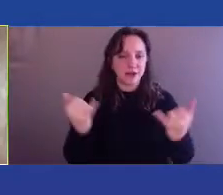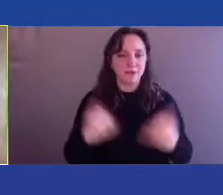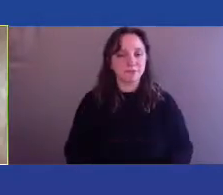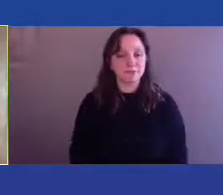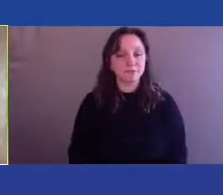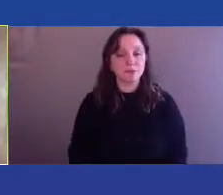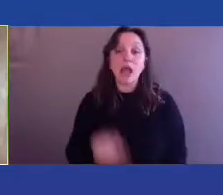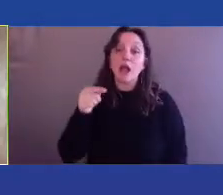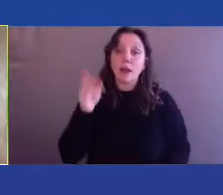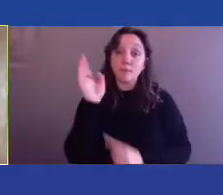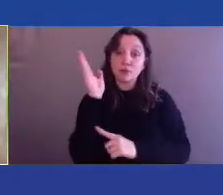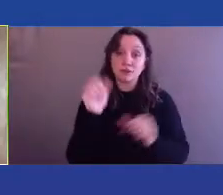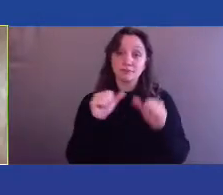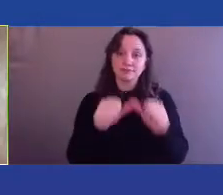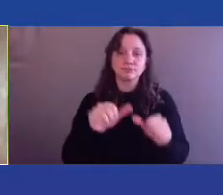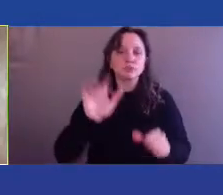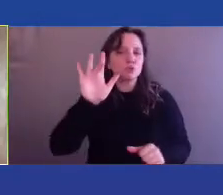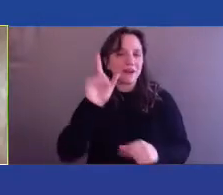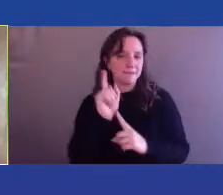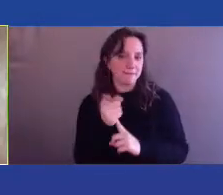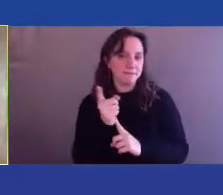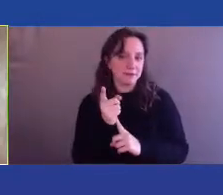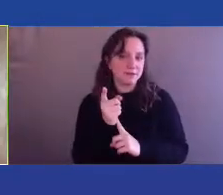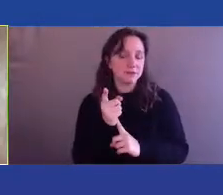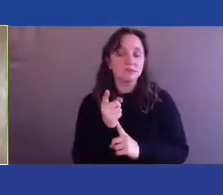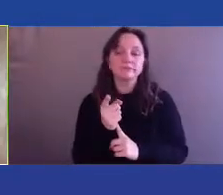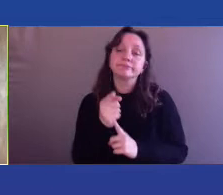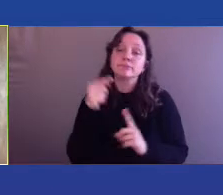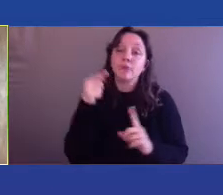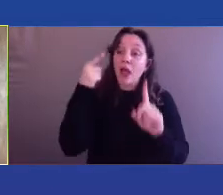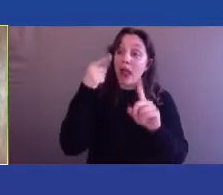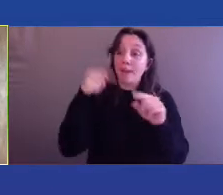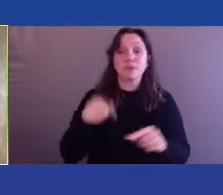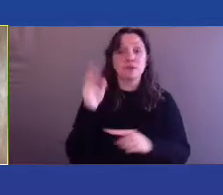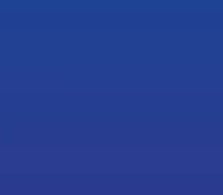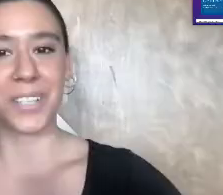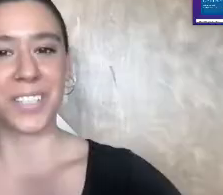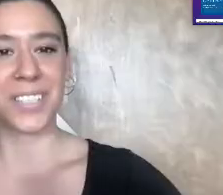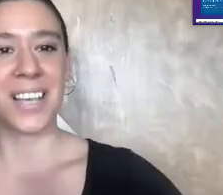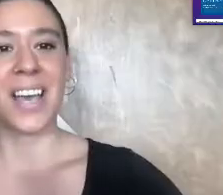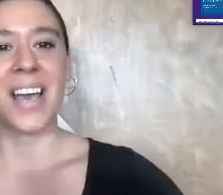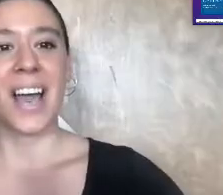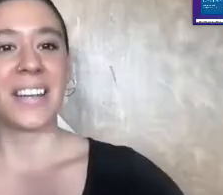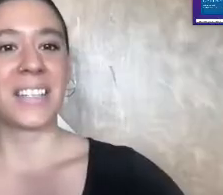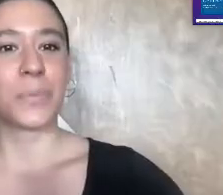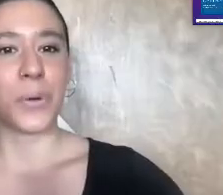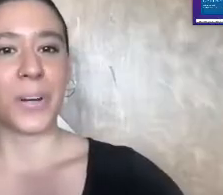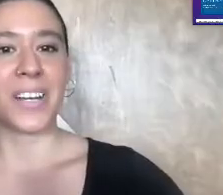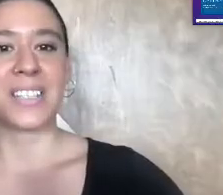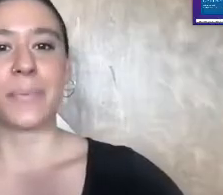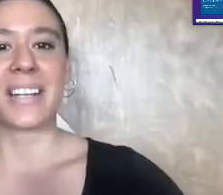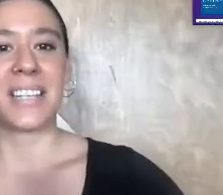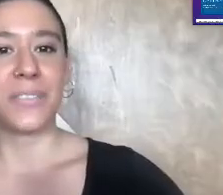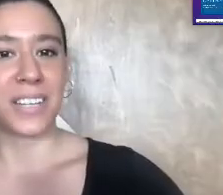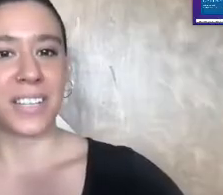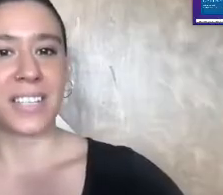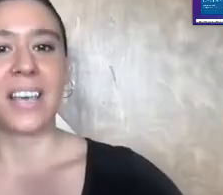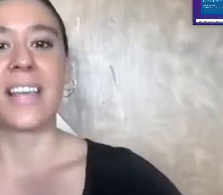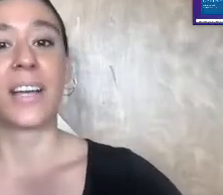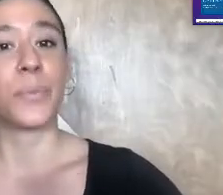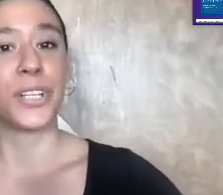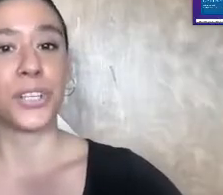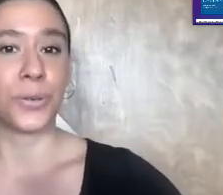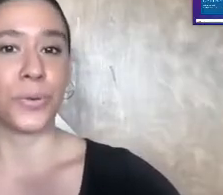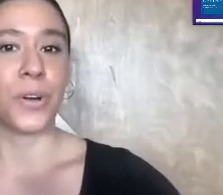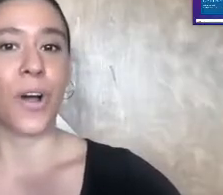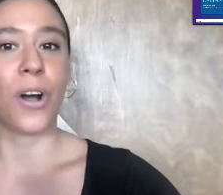25 minutes or so, we'll learn some basics about navigating public policy for dance workers and explore some activities